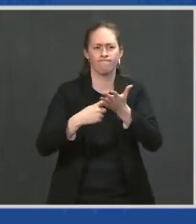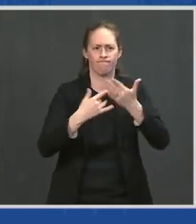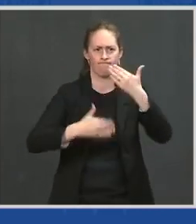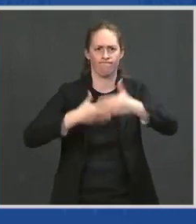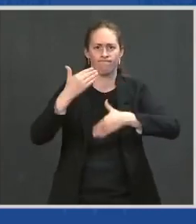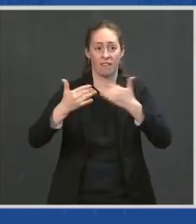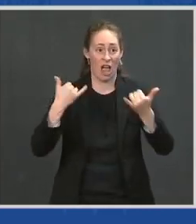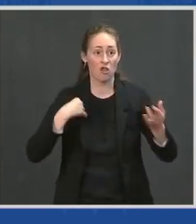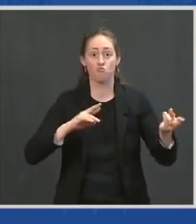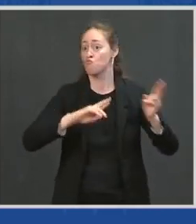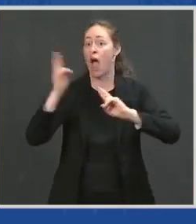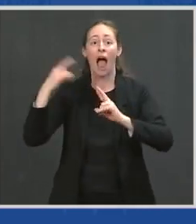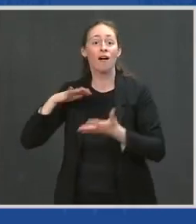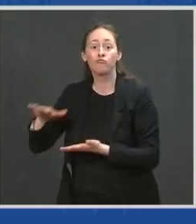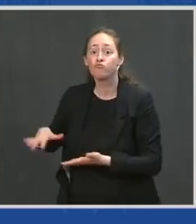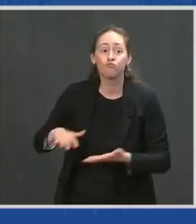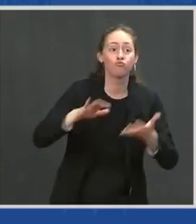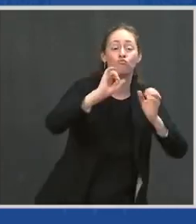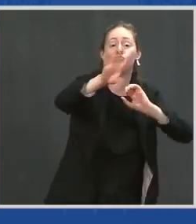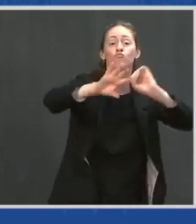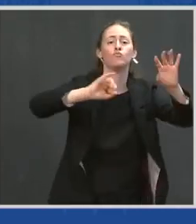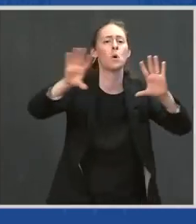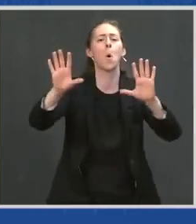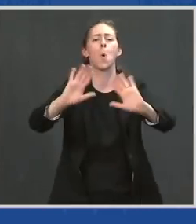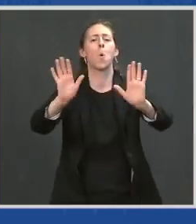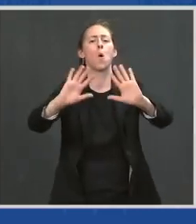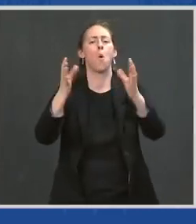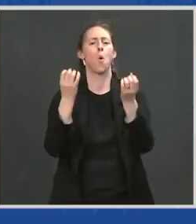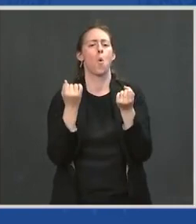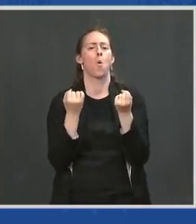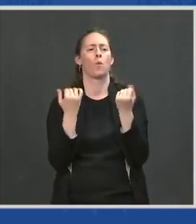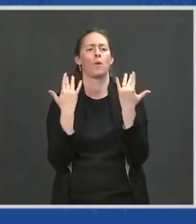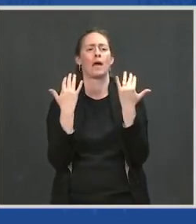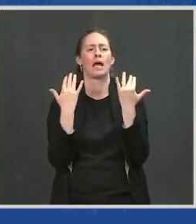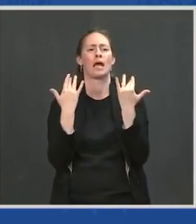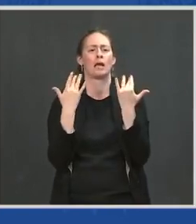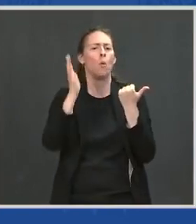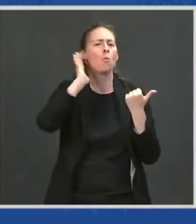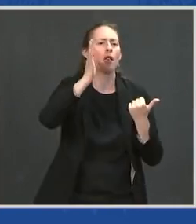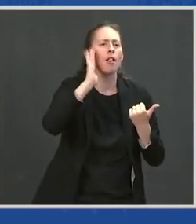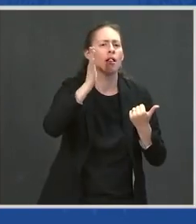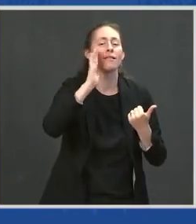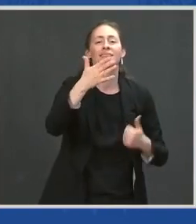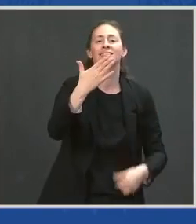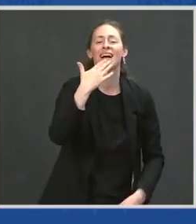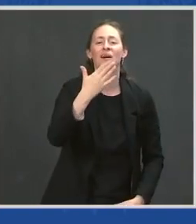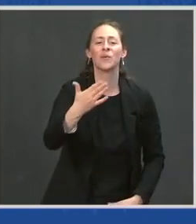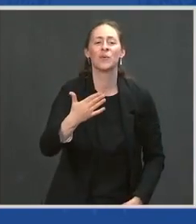to send it abroad now, but I expect we're going to be able to do that. Thank you. Are you planning